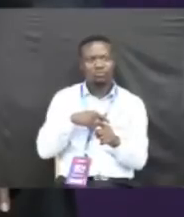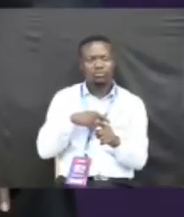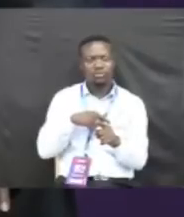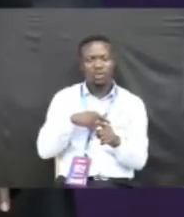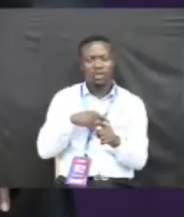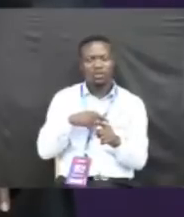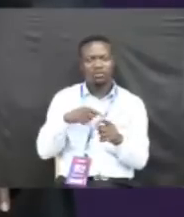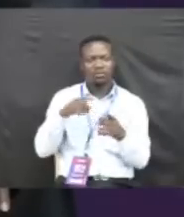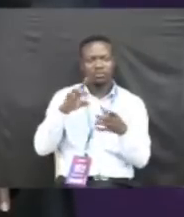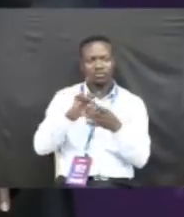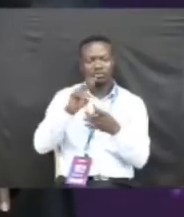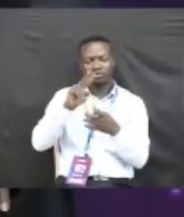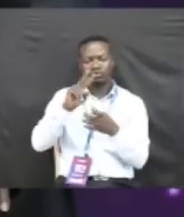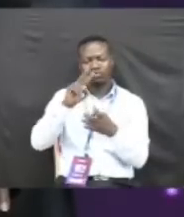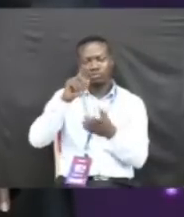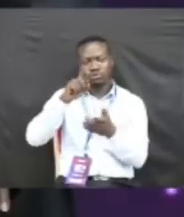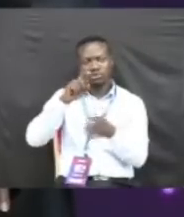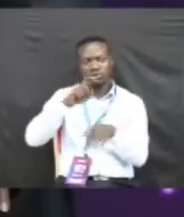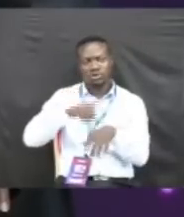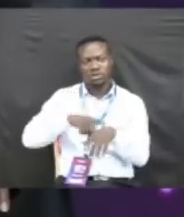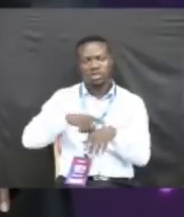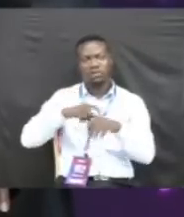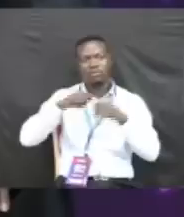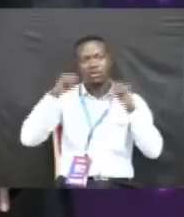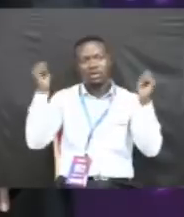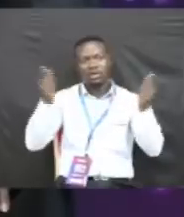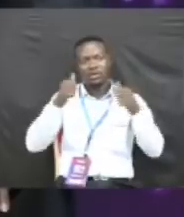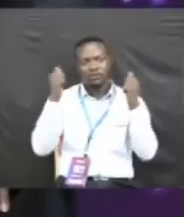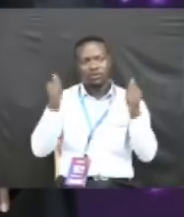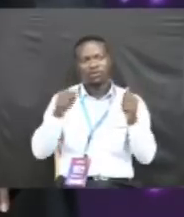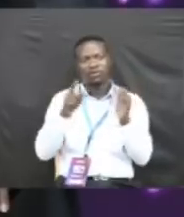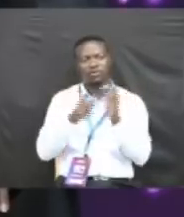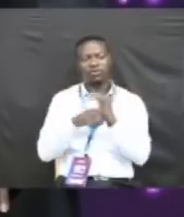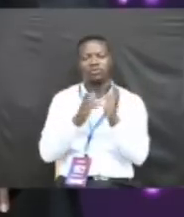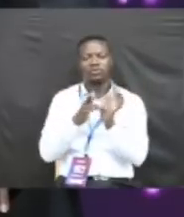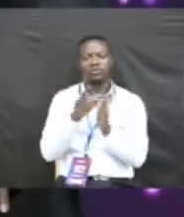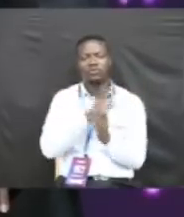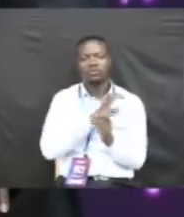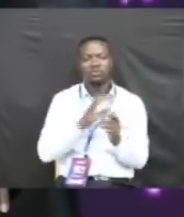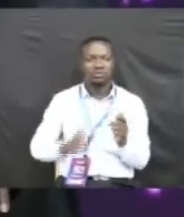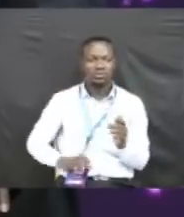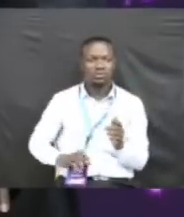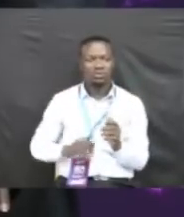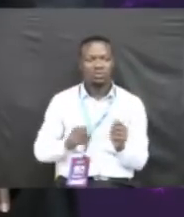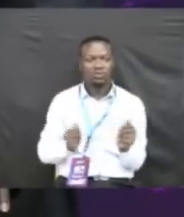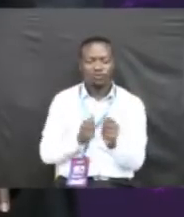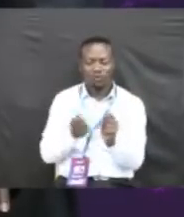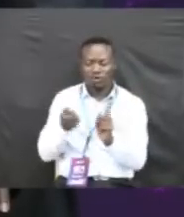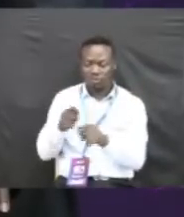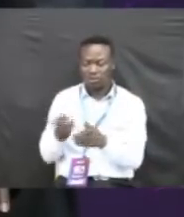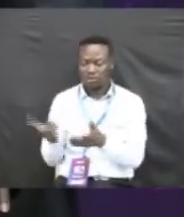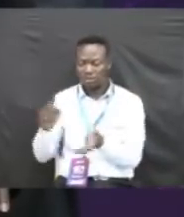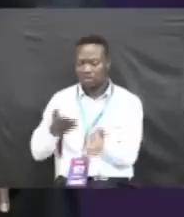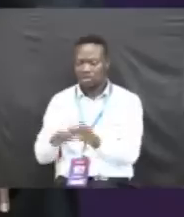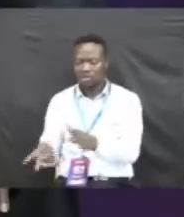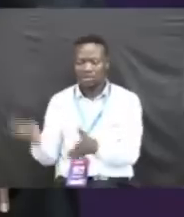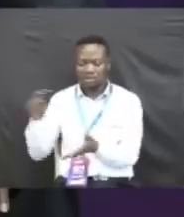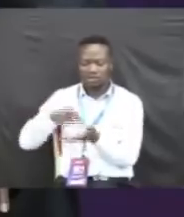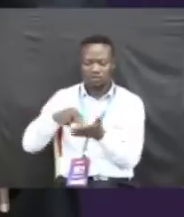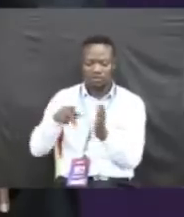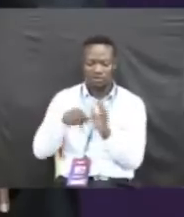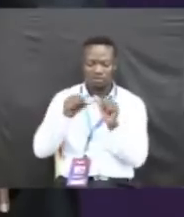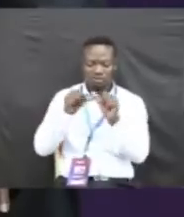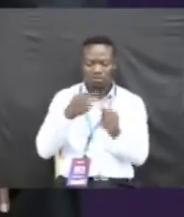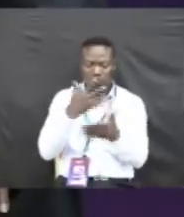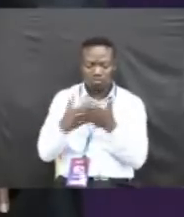anniversary of the great commission of Jesus Christ following his resurrection. and the great commission to take